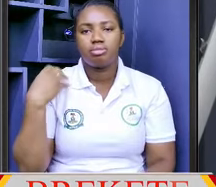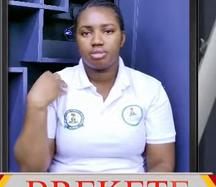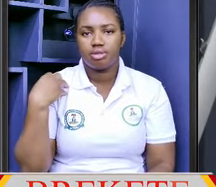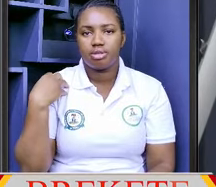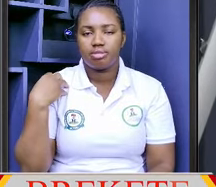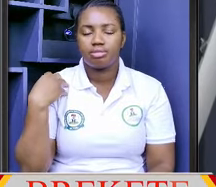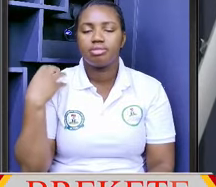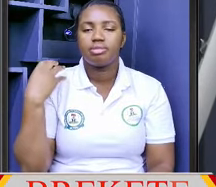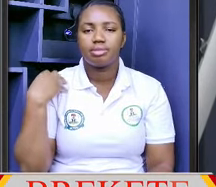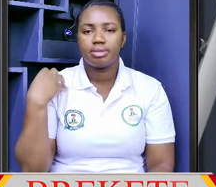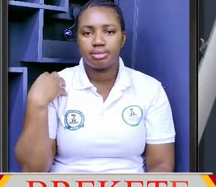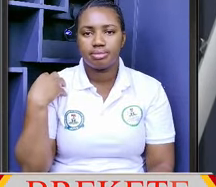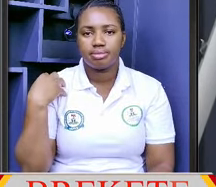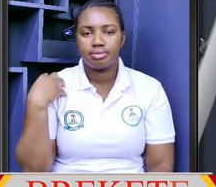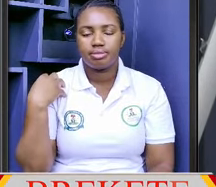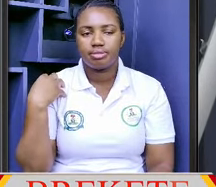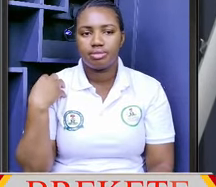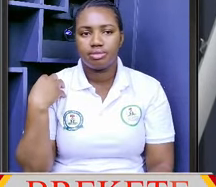Like,